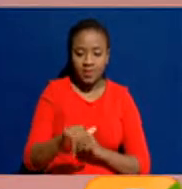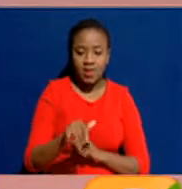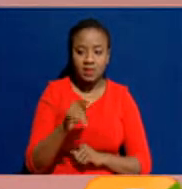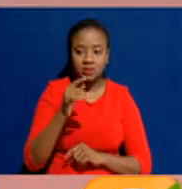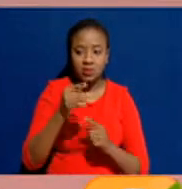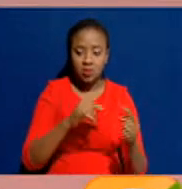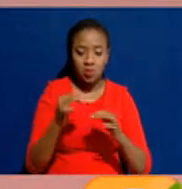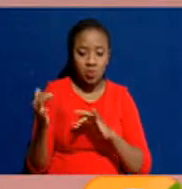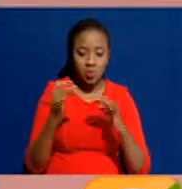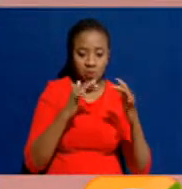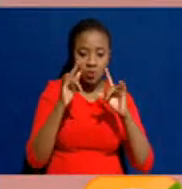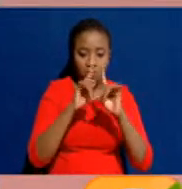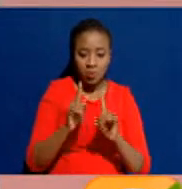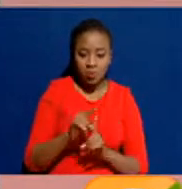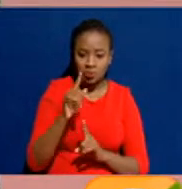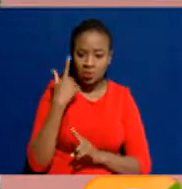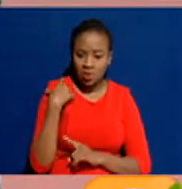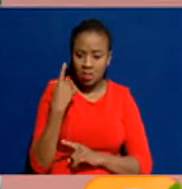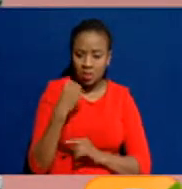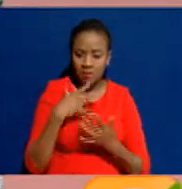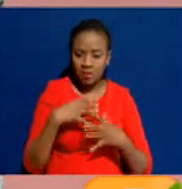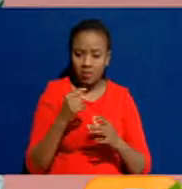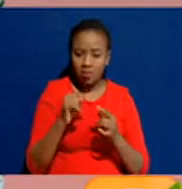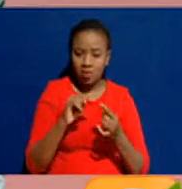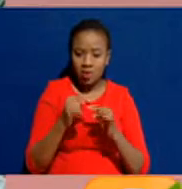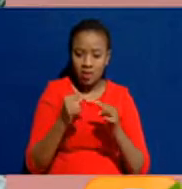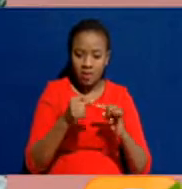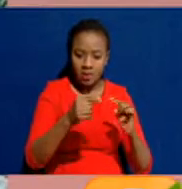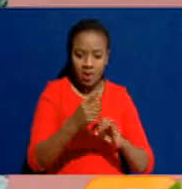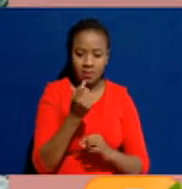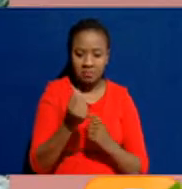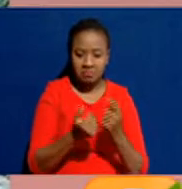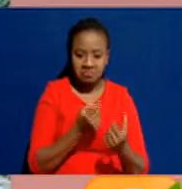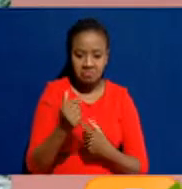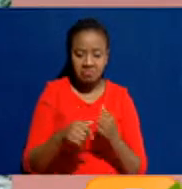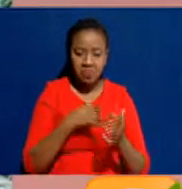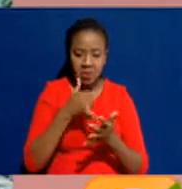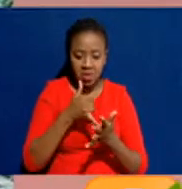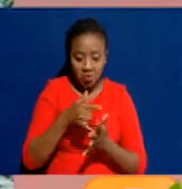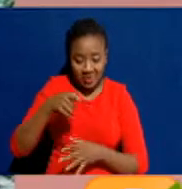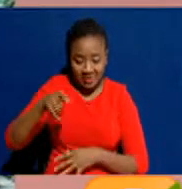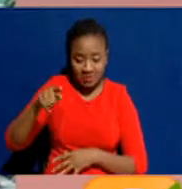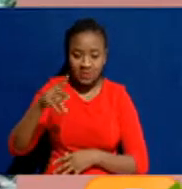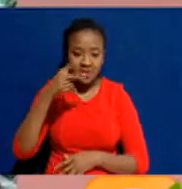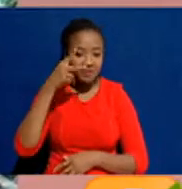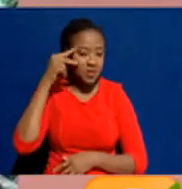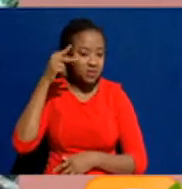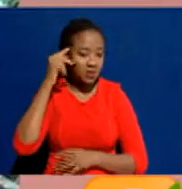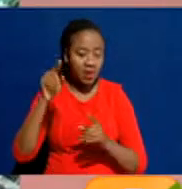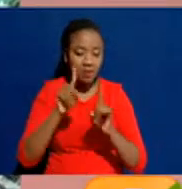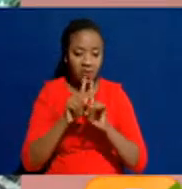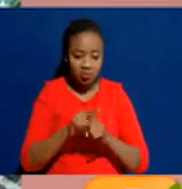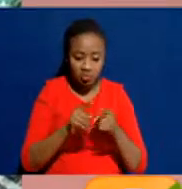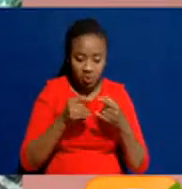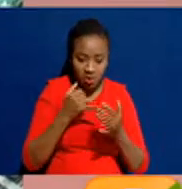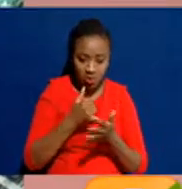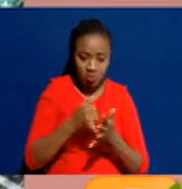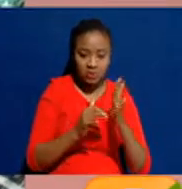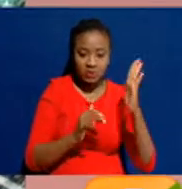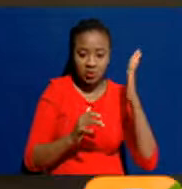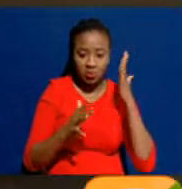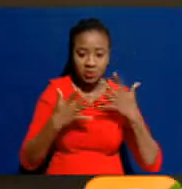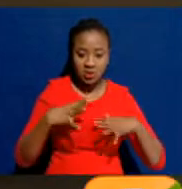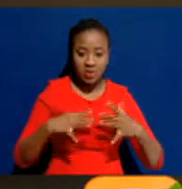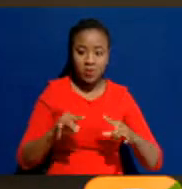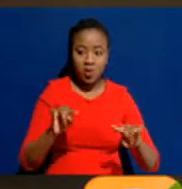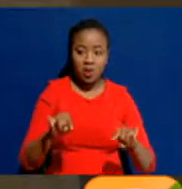punde lililosababisha kujeruhiwa kwa watu kadhaa, wakiwemo wanamgambo hao na maafisa wa usalama,